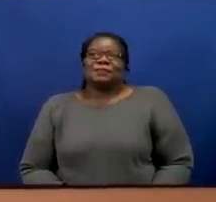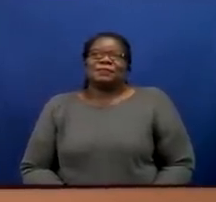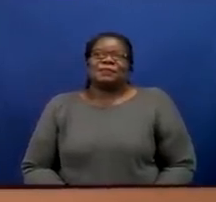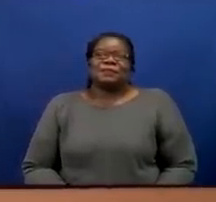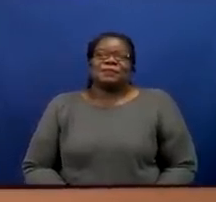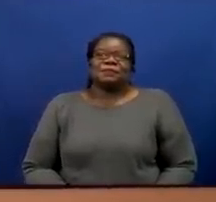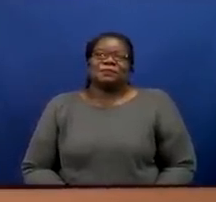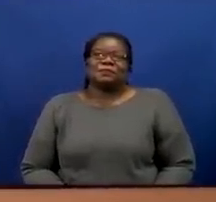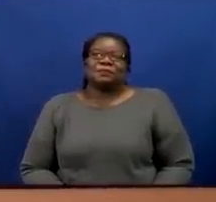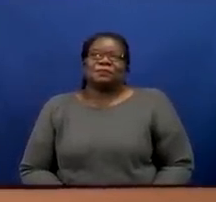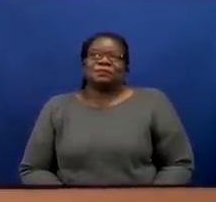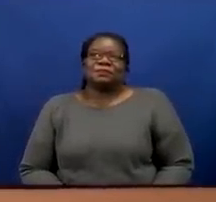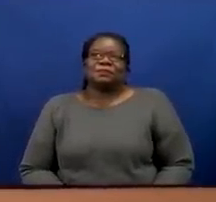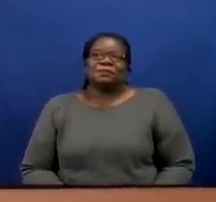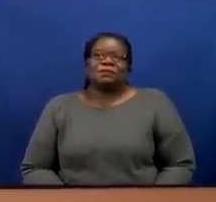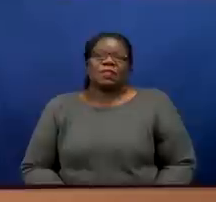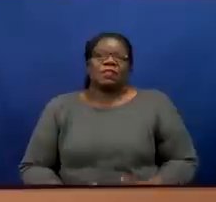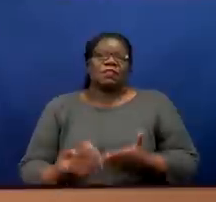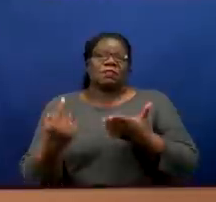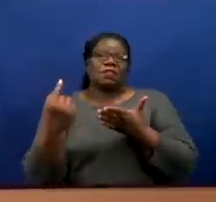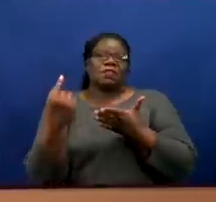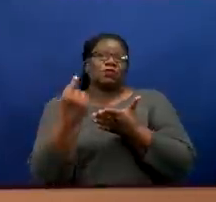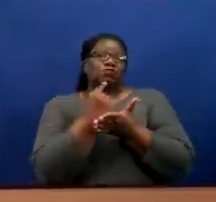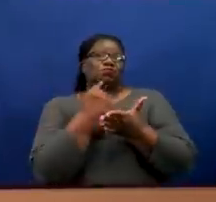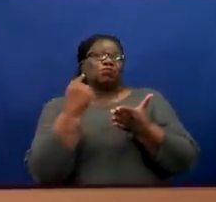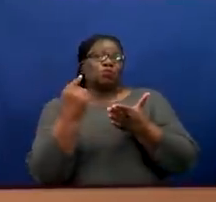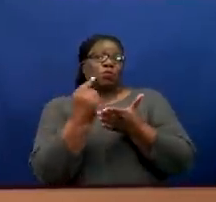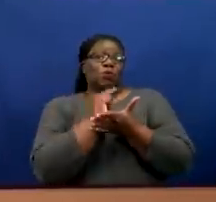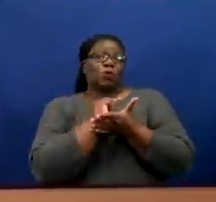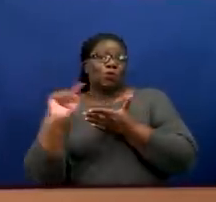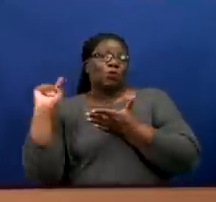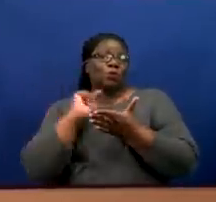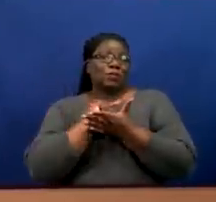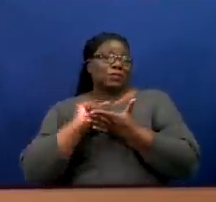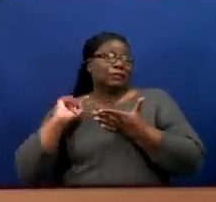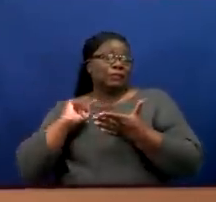For the last couple of weeks, we've been